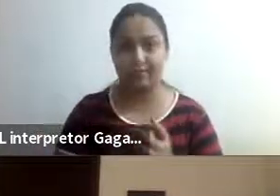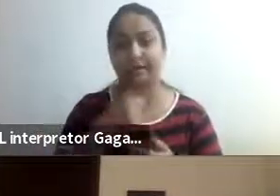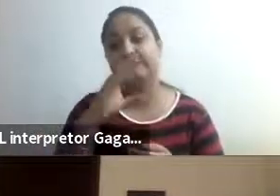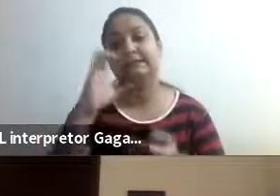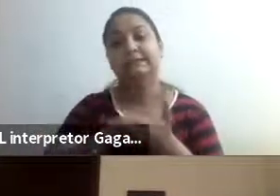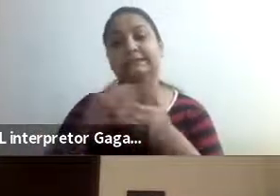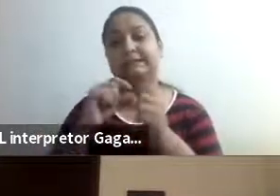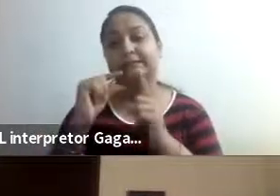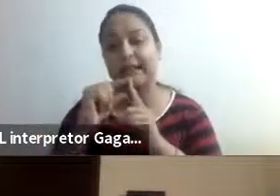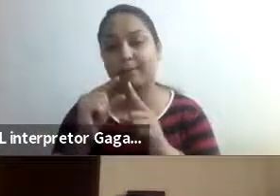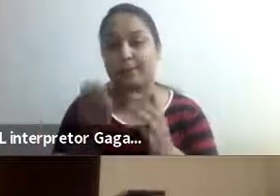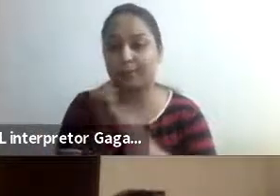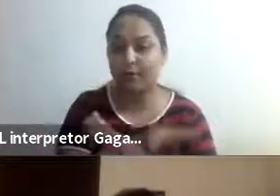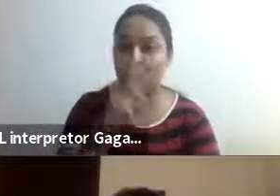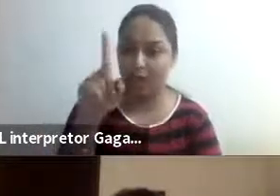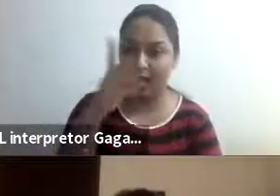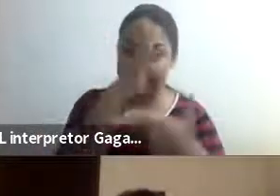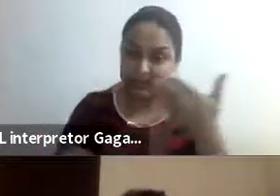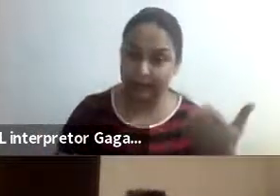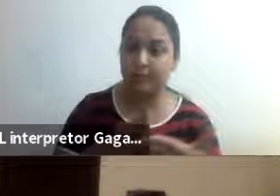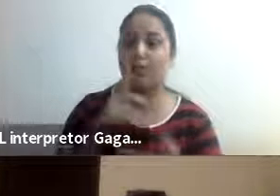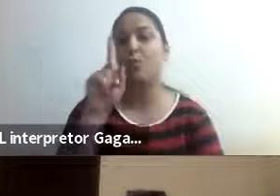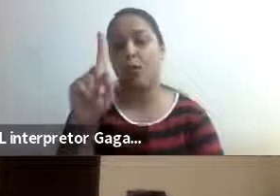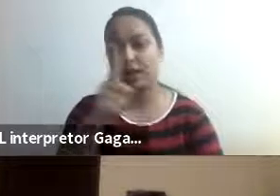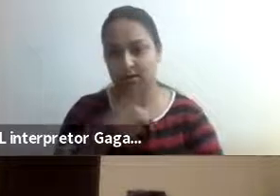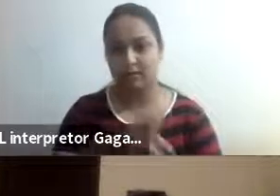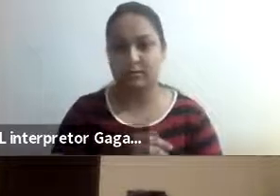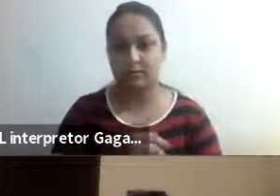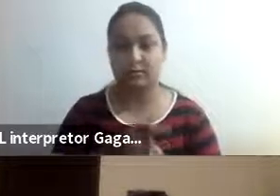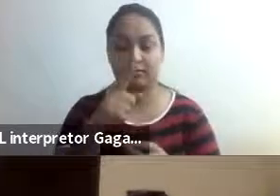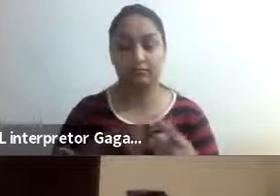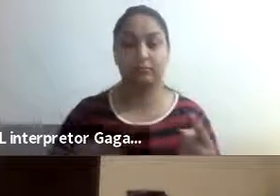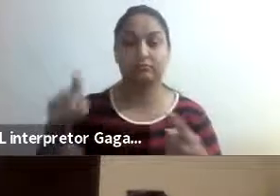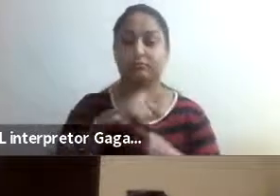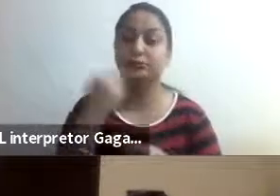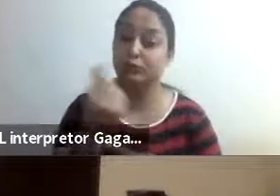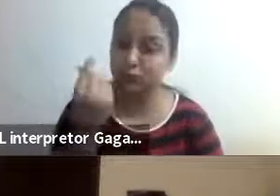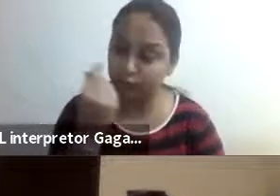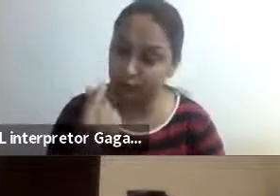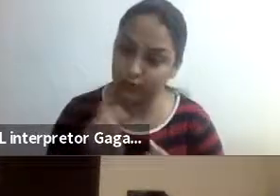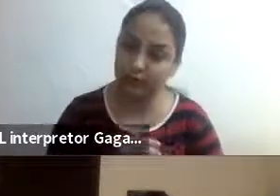one. The the images that you're about to see are put together